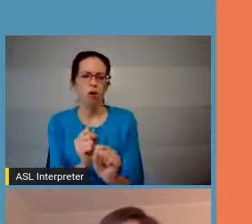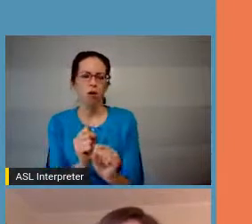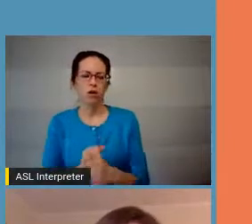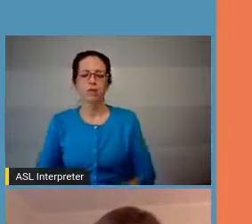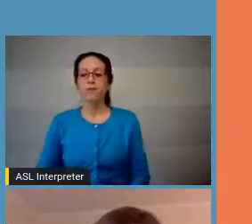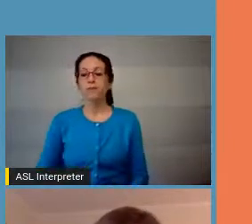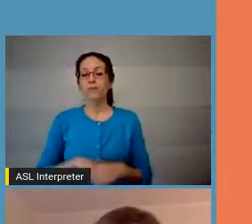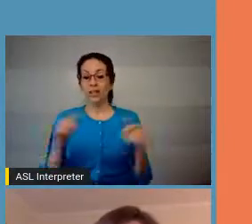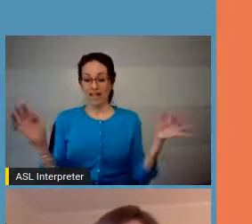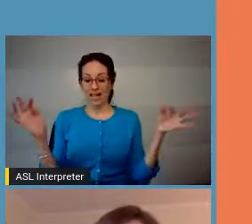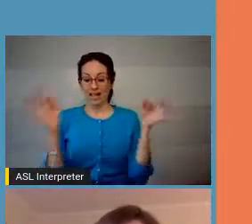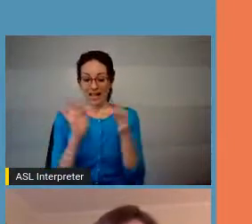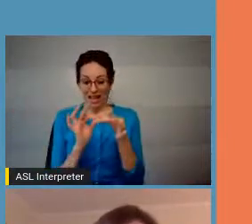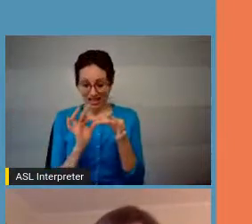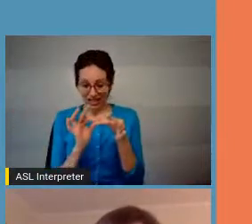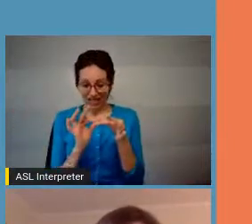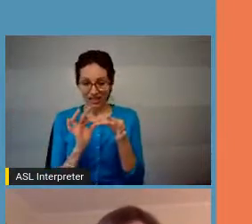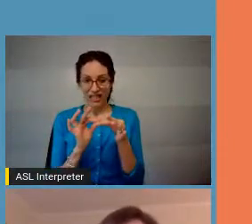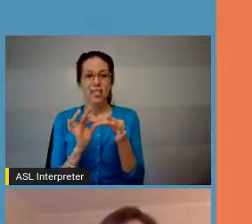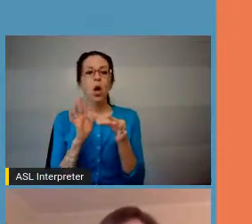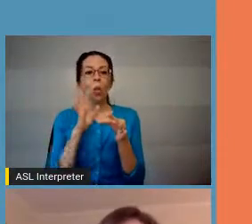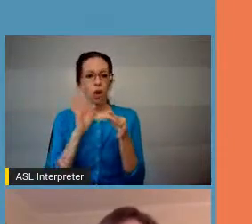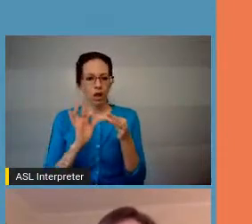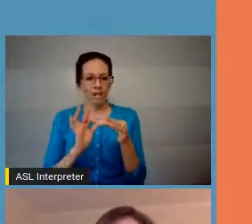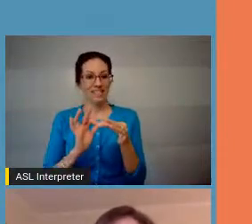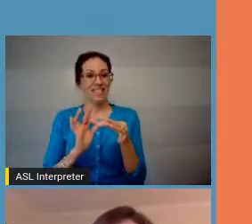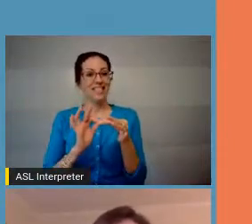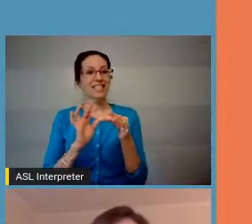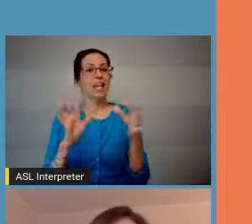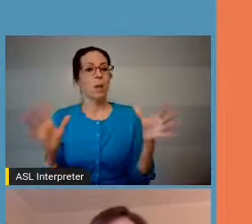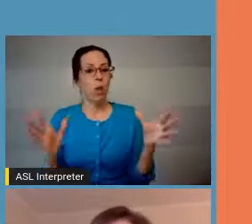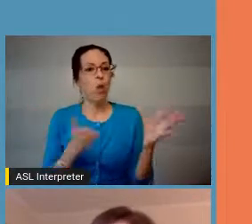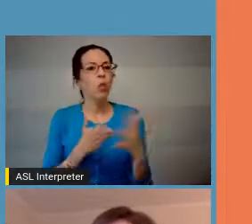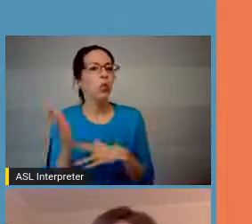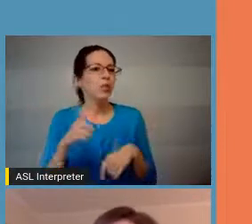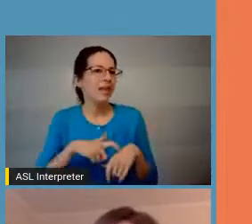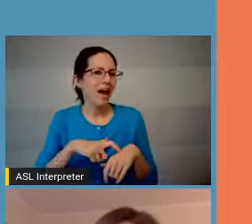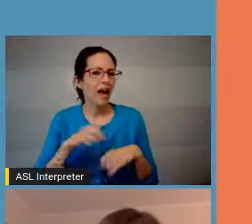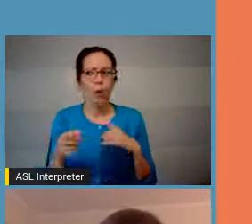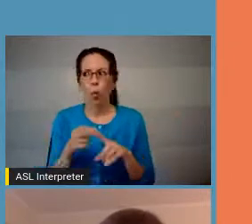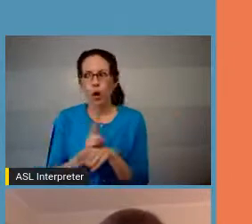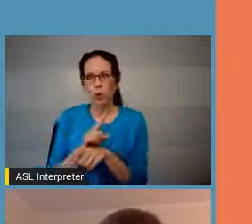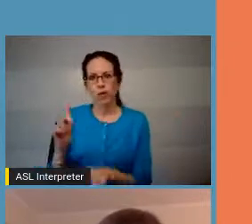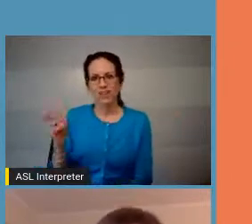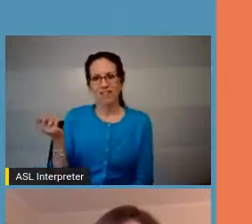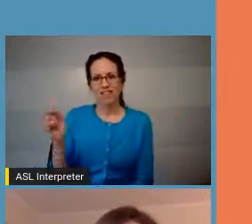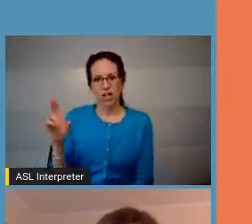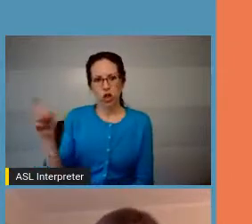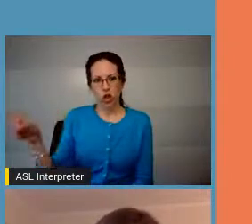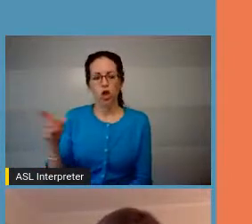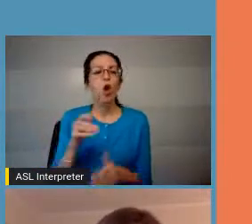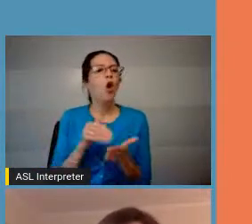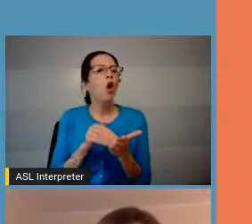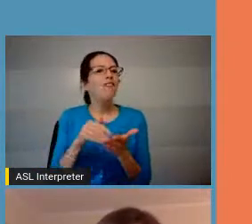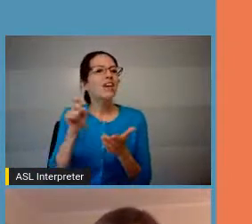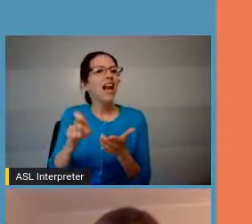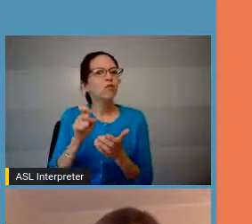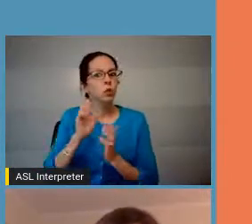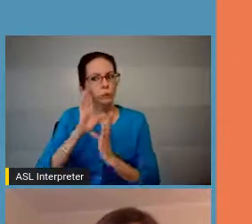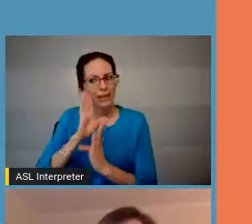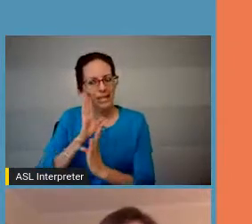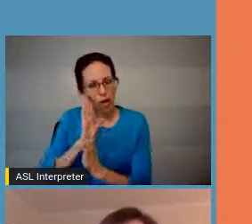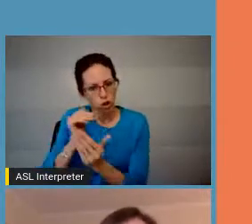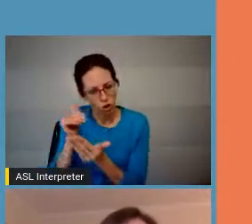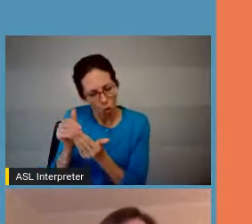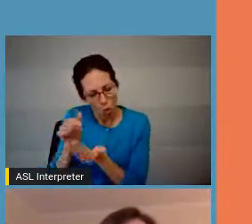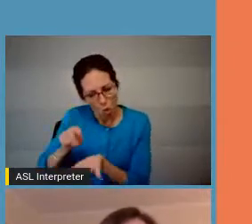Those links get separated by time when you use a vendor, and you often have to pay much closer attention to make sure that